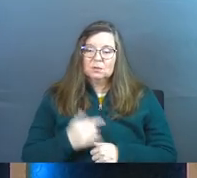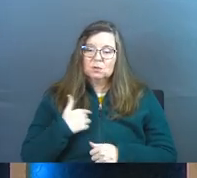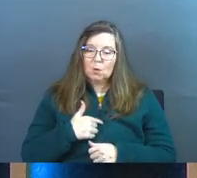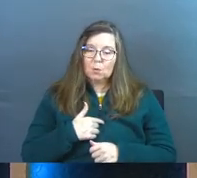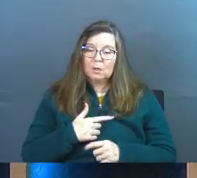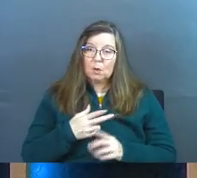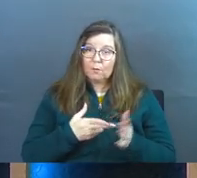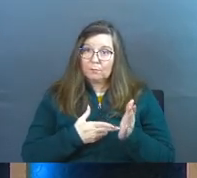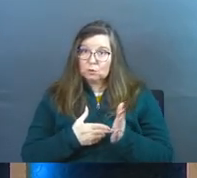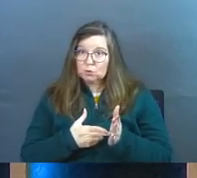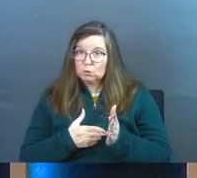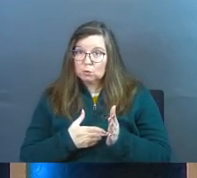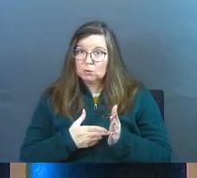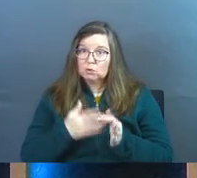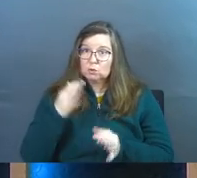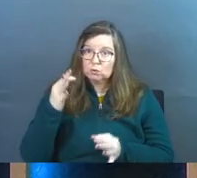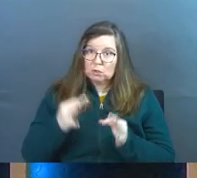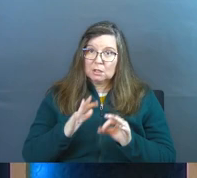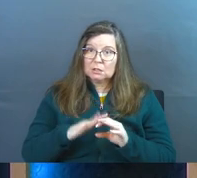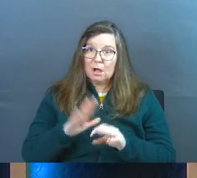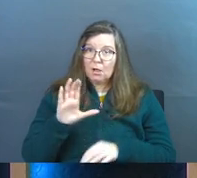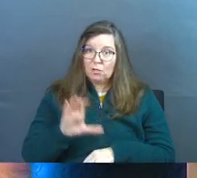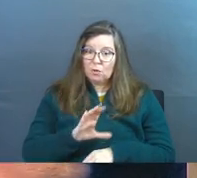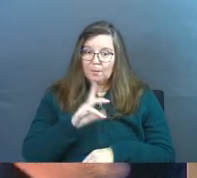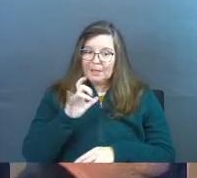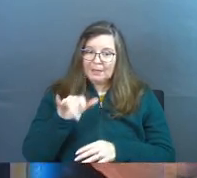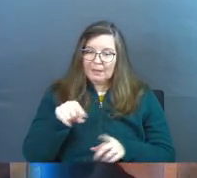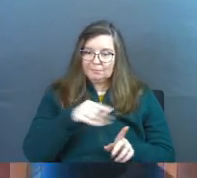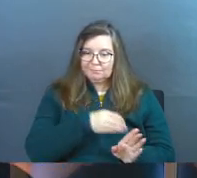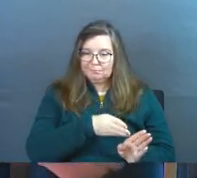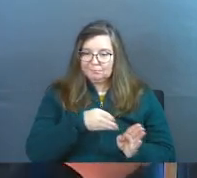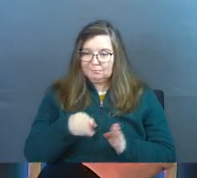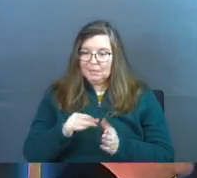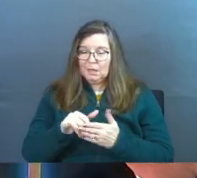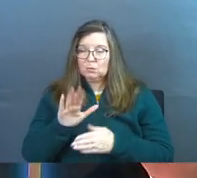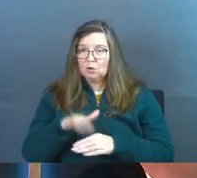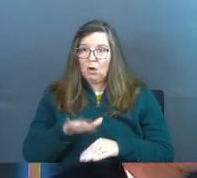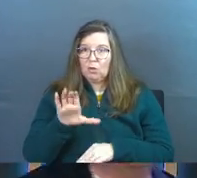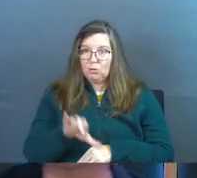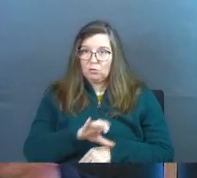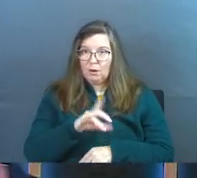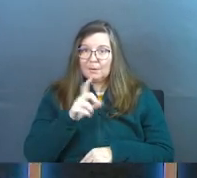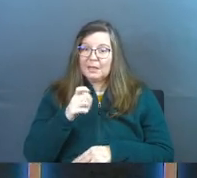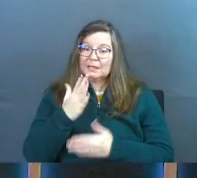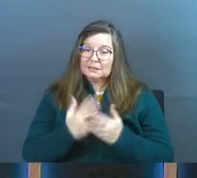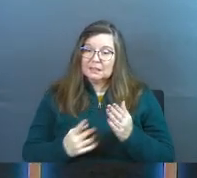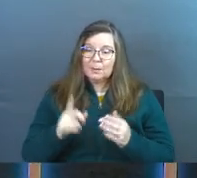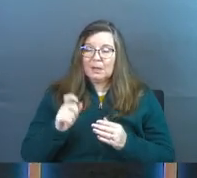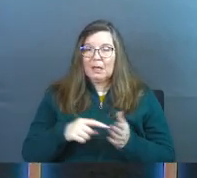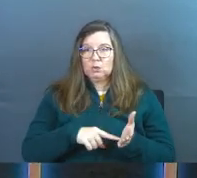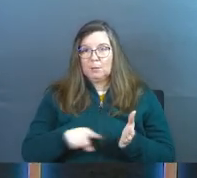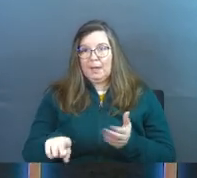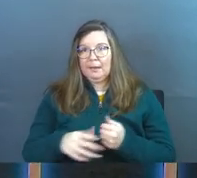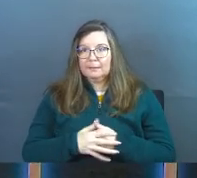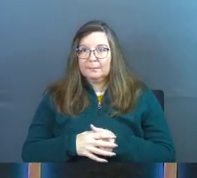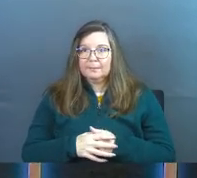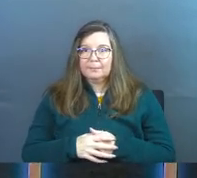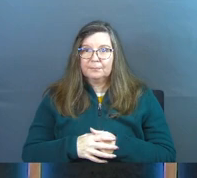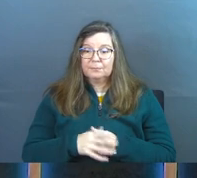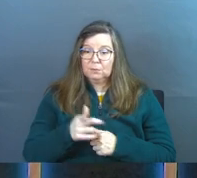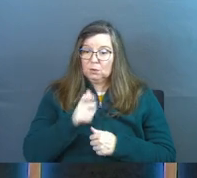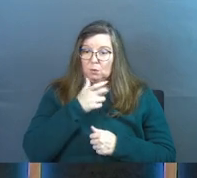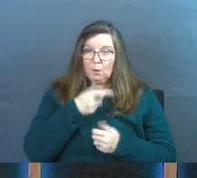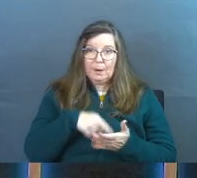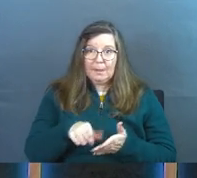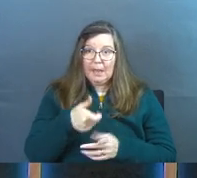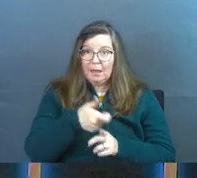So we go from truth to justice on the cross, because that's why Jesus is on the cross, because somebody has to pay. You